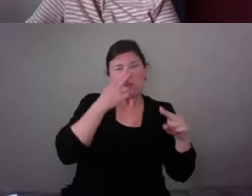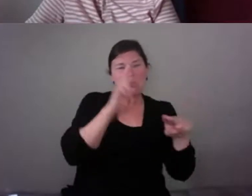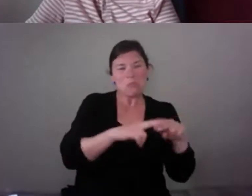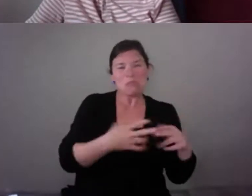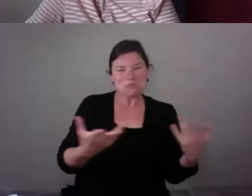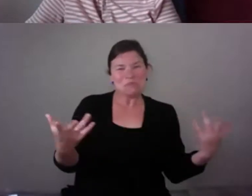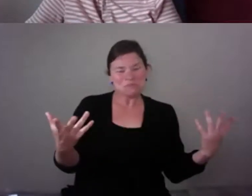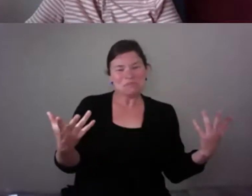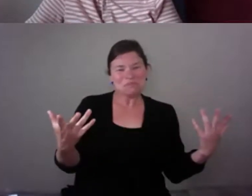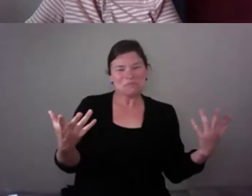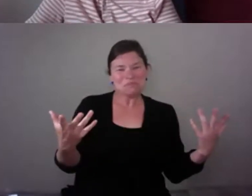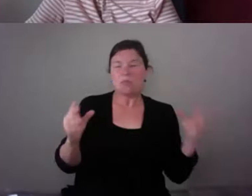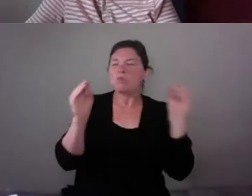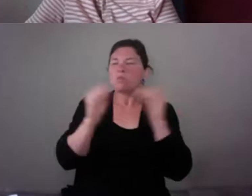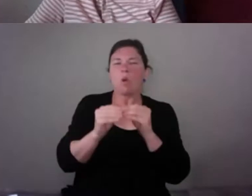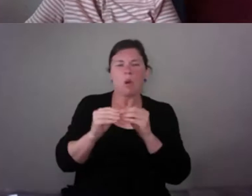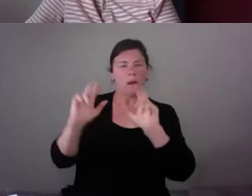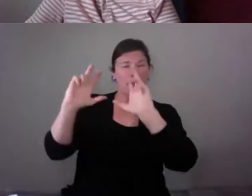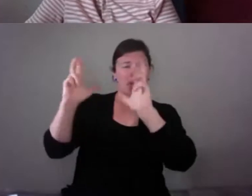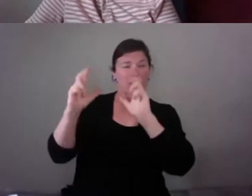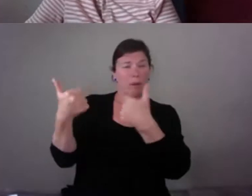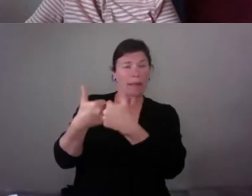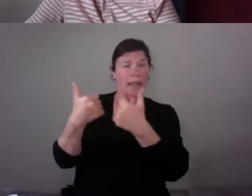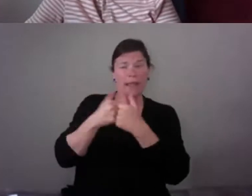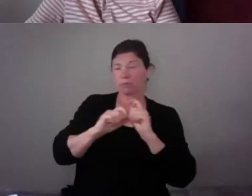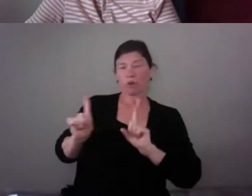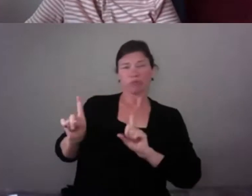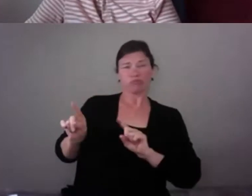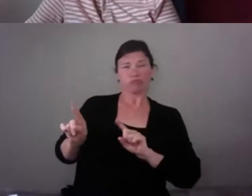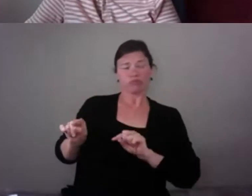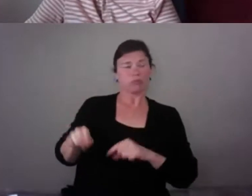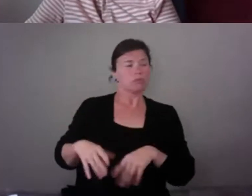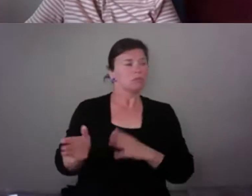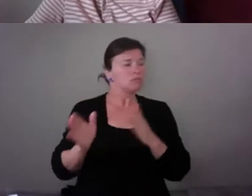could go to more basketball games. I was able to go to more